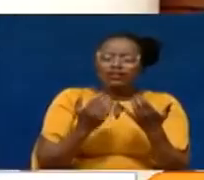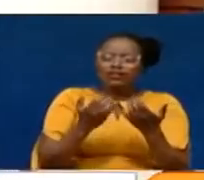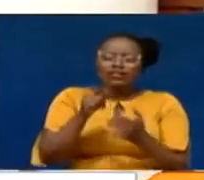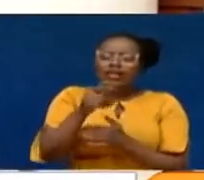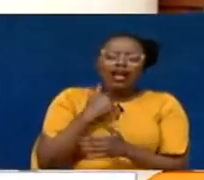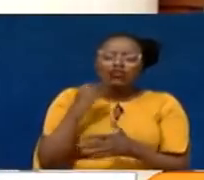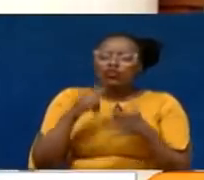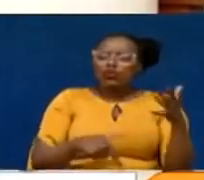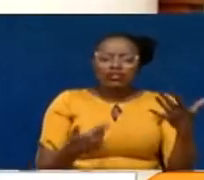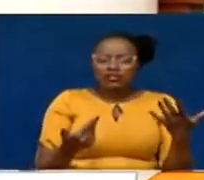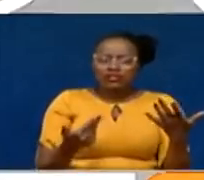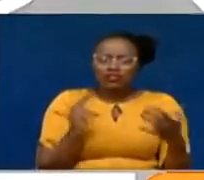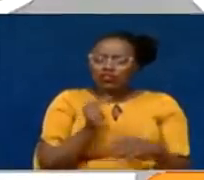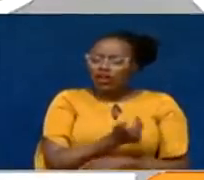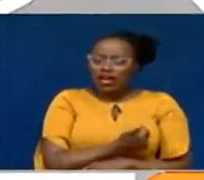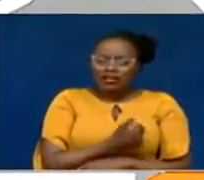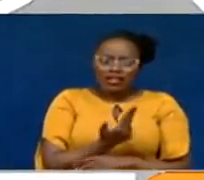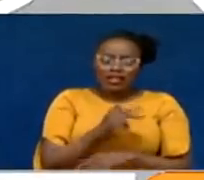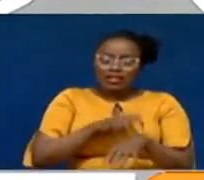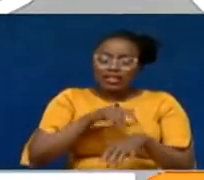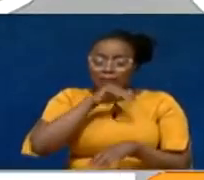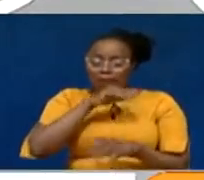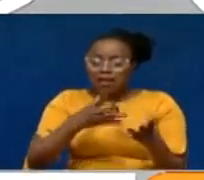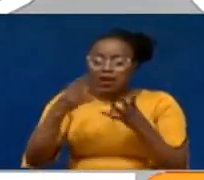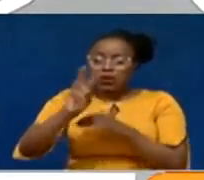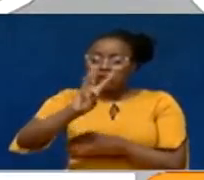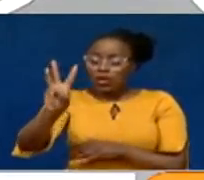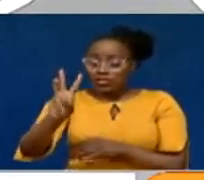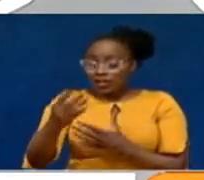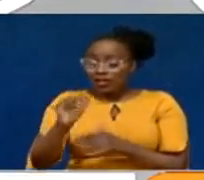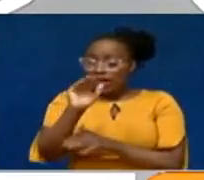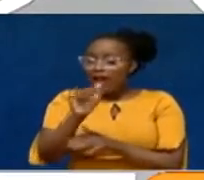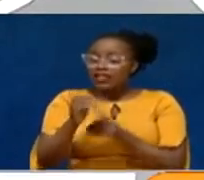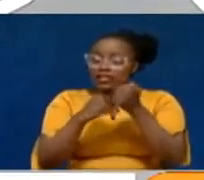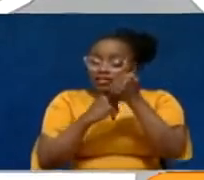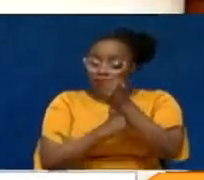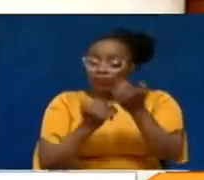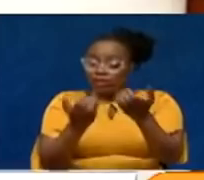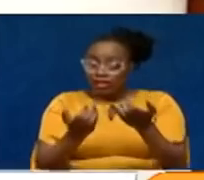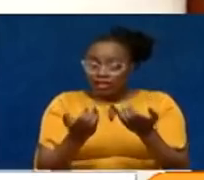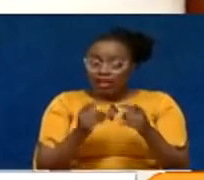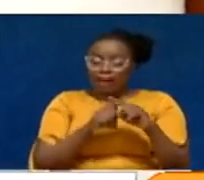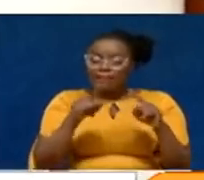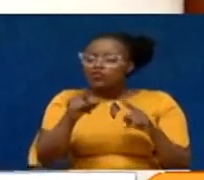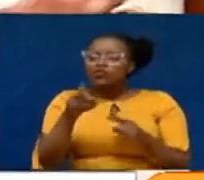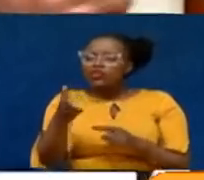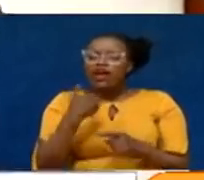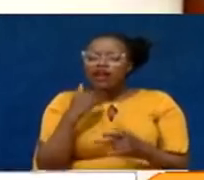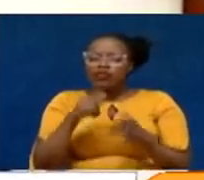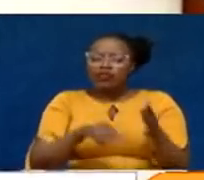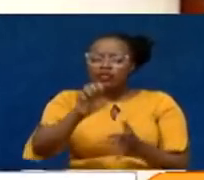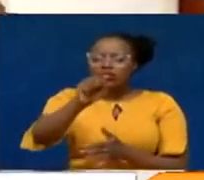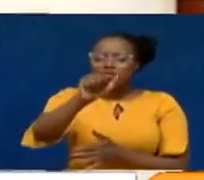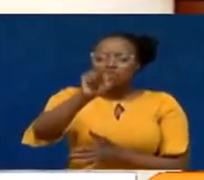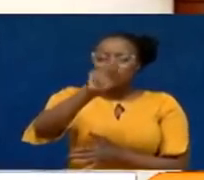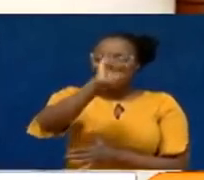us? I mean, when Raila goes to Western, they ask him, you want our support, but what is this for us? Sakaja and